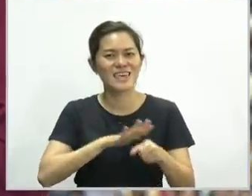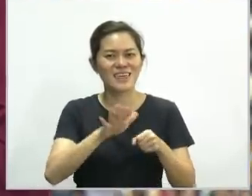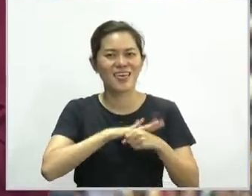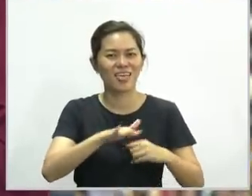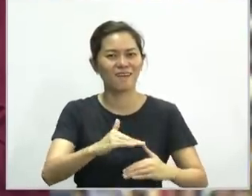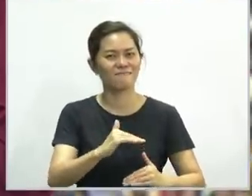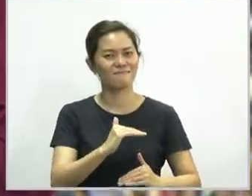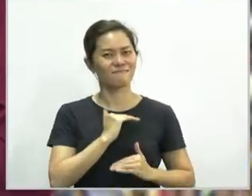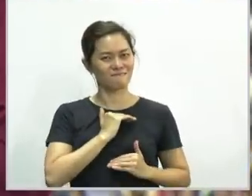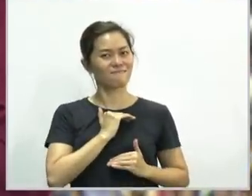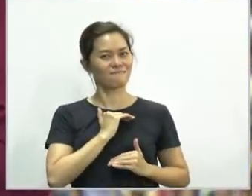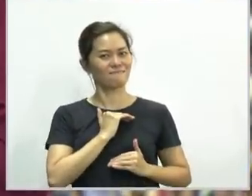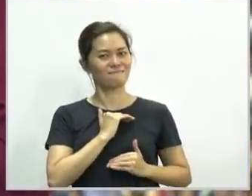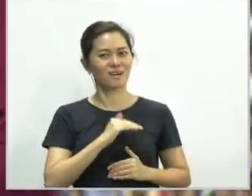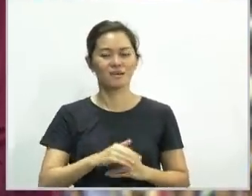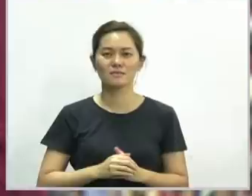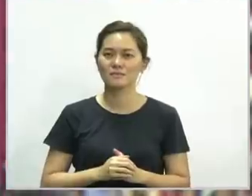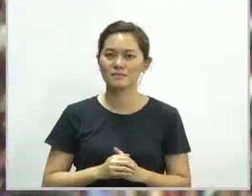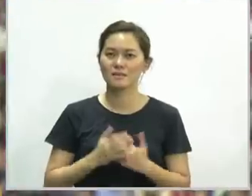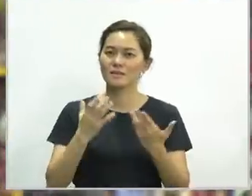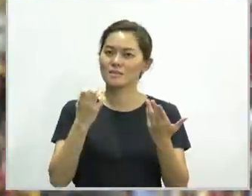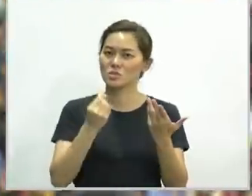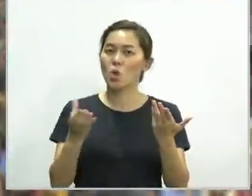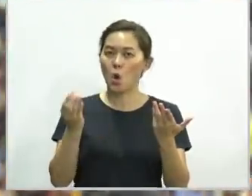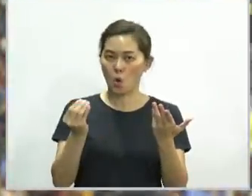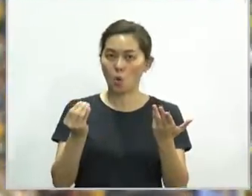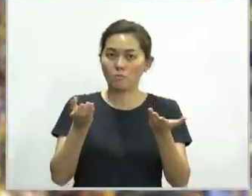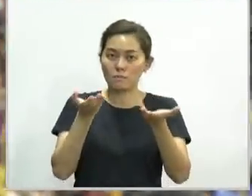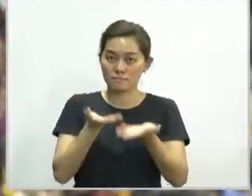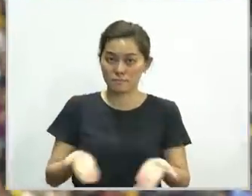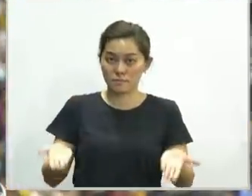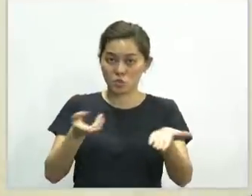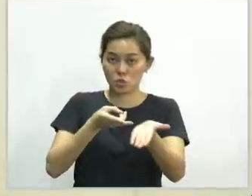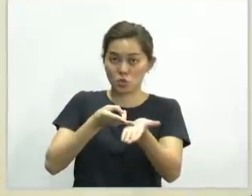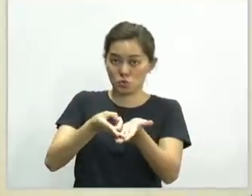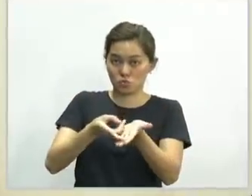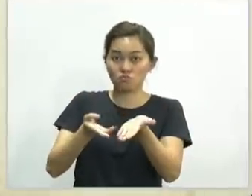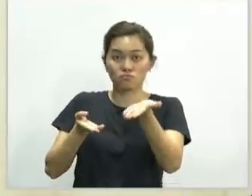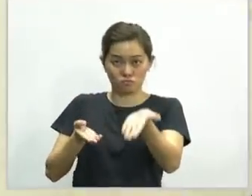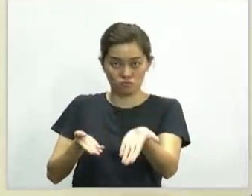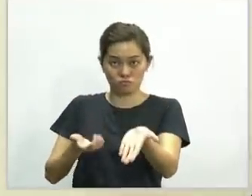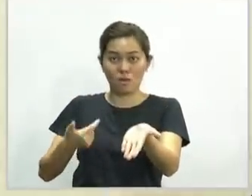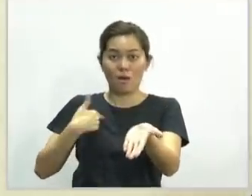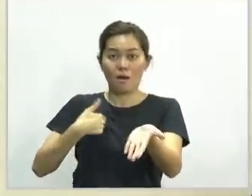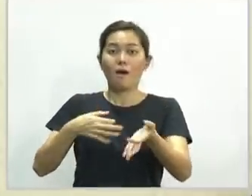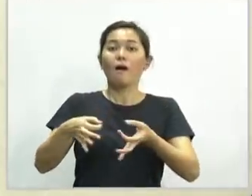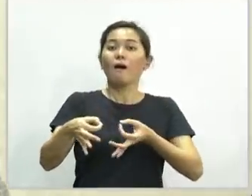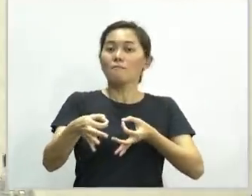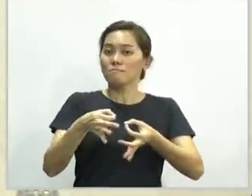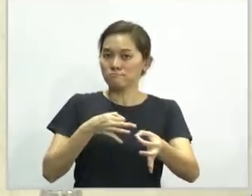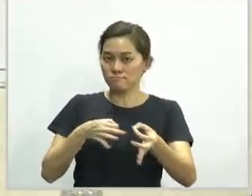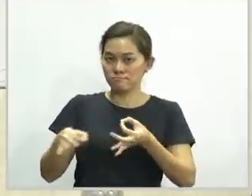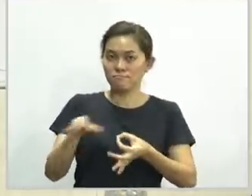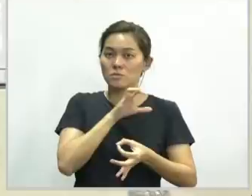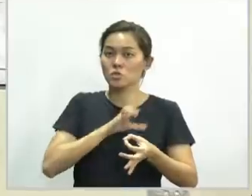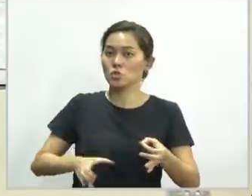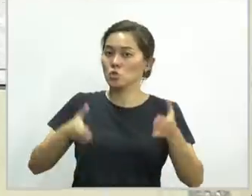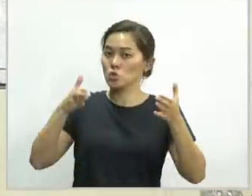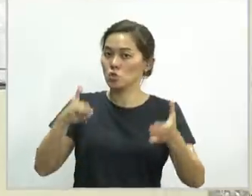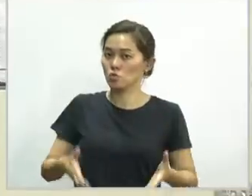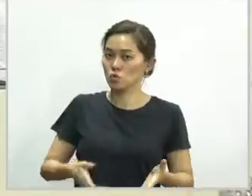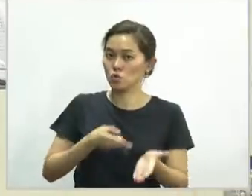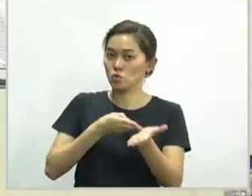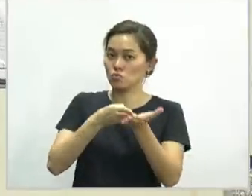satisfaction. So here is the truth. I will explain the Christian truth to